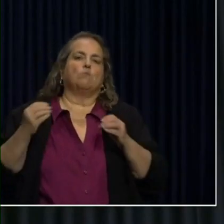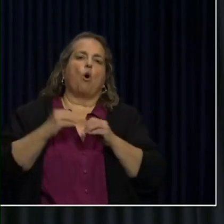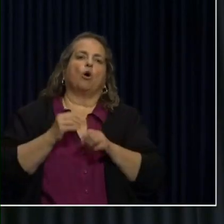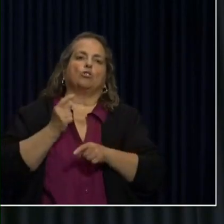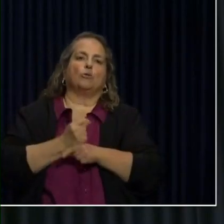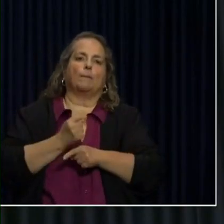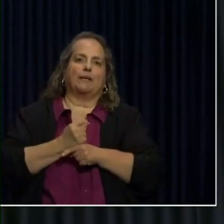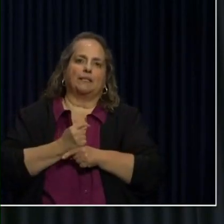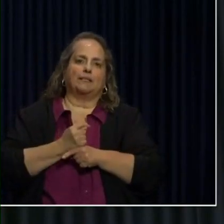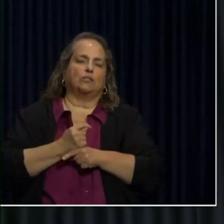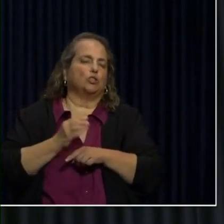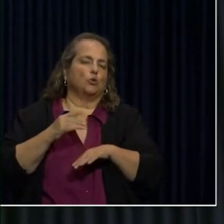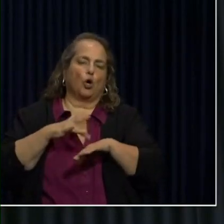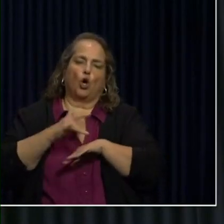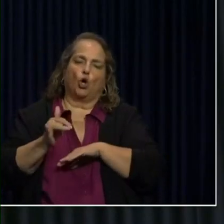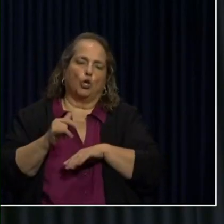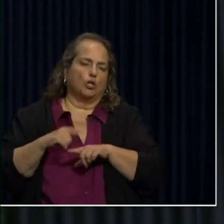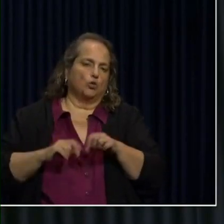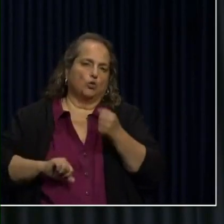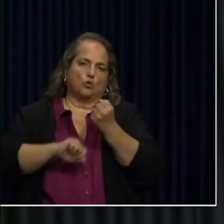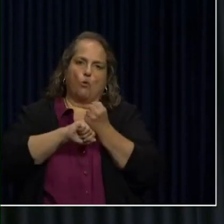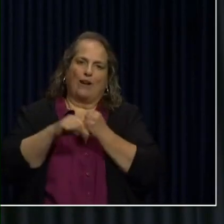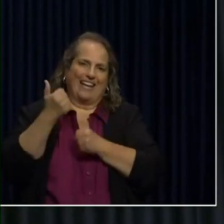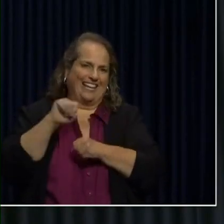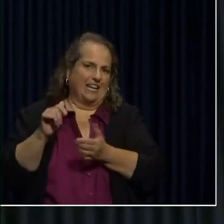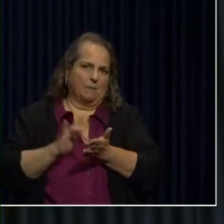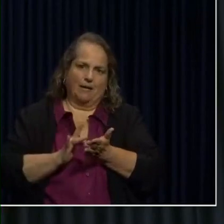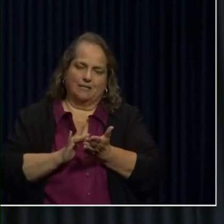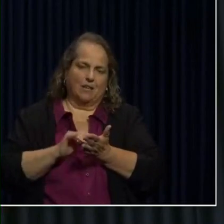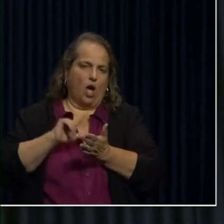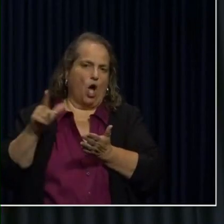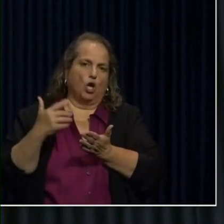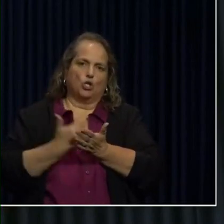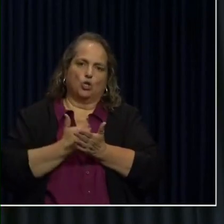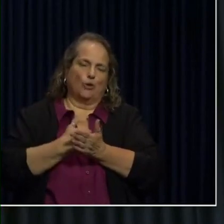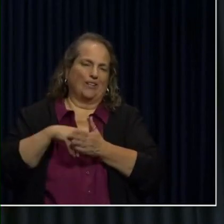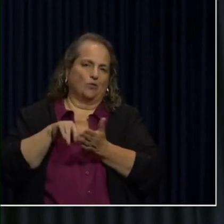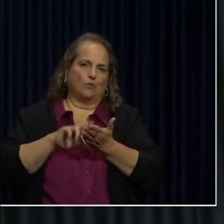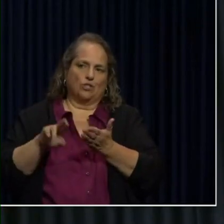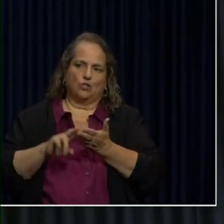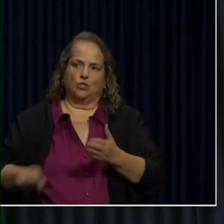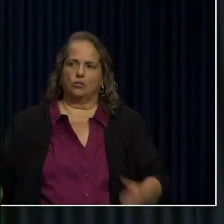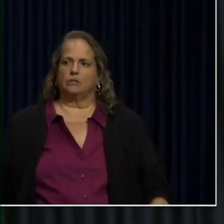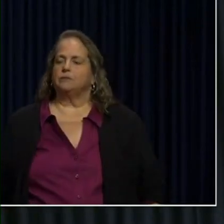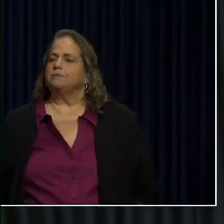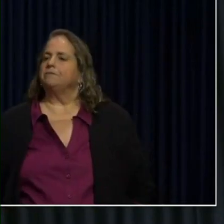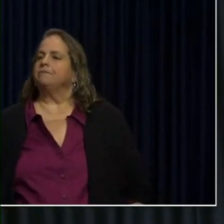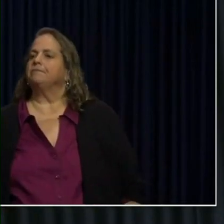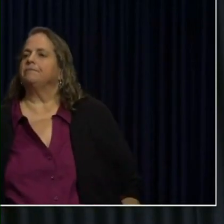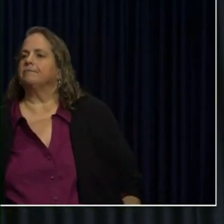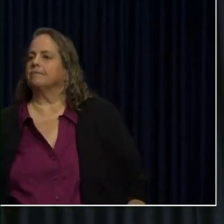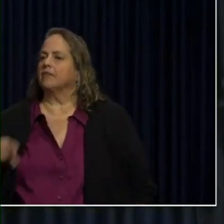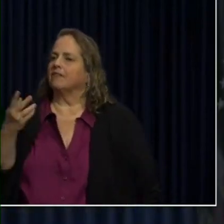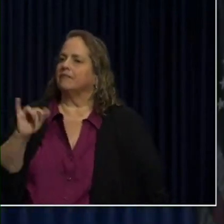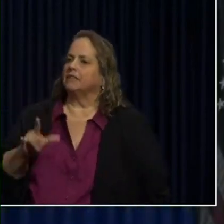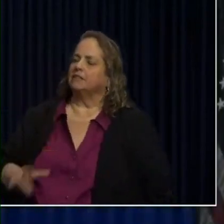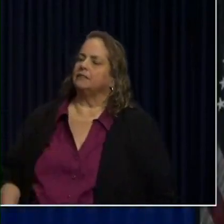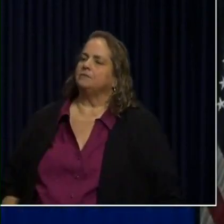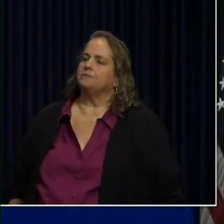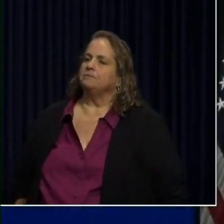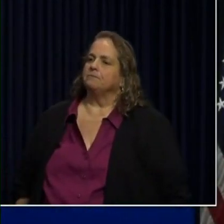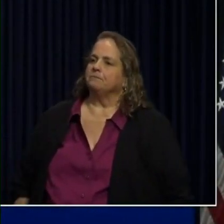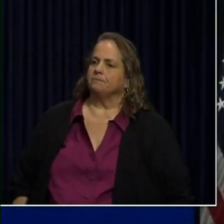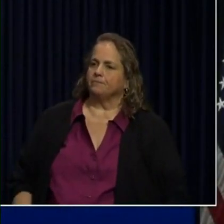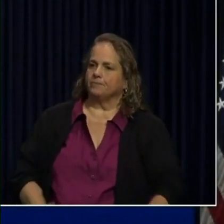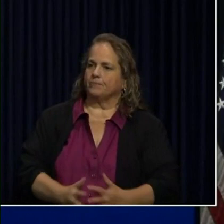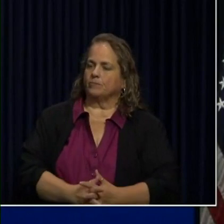forward, but it's too early to endorse any of them. They're all still currently in research stages. Last one, Phil. Based on what